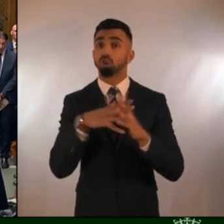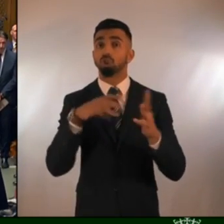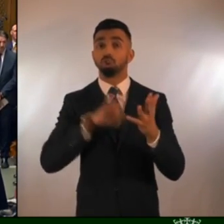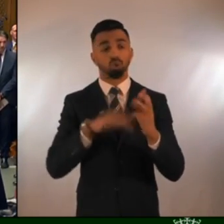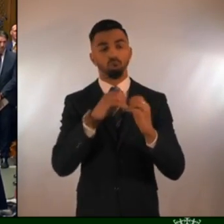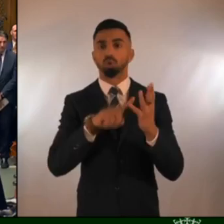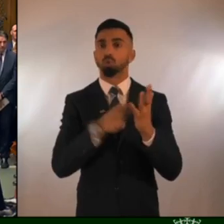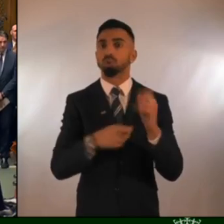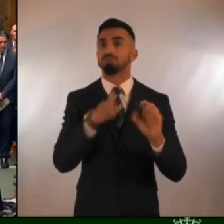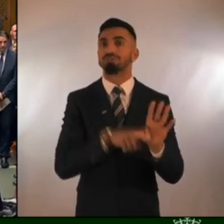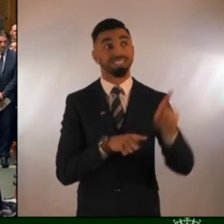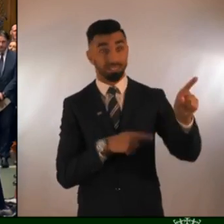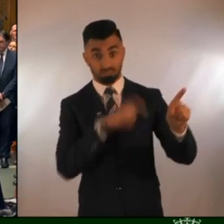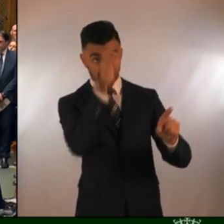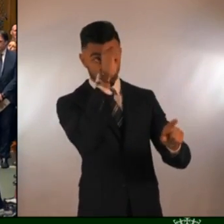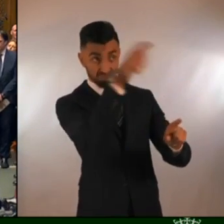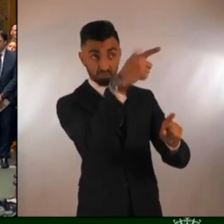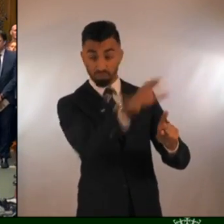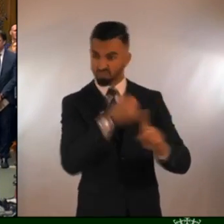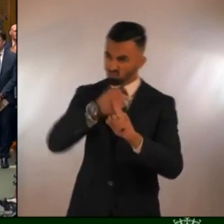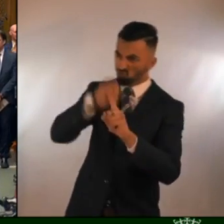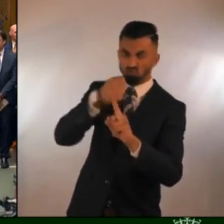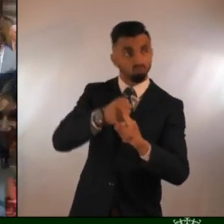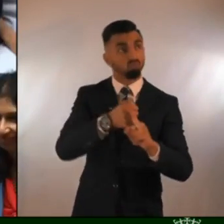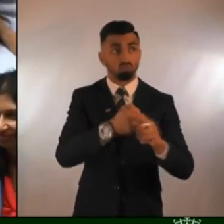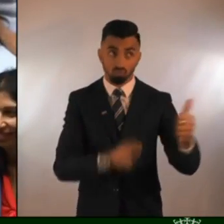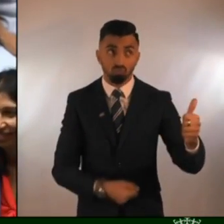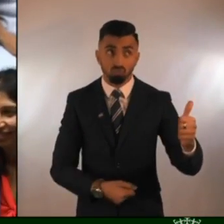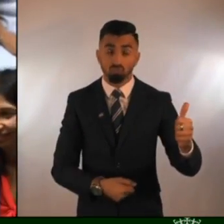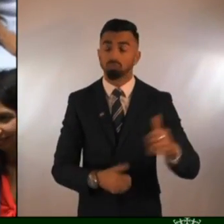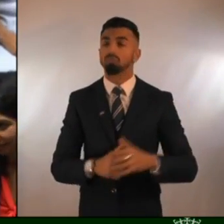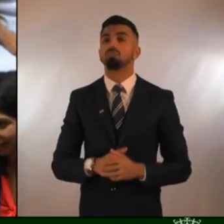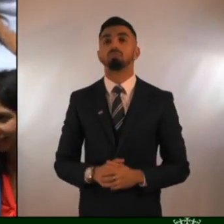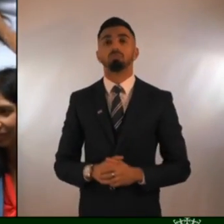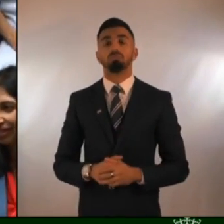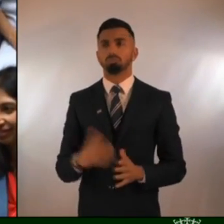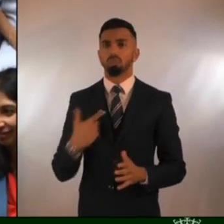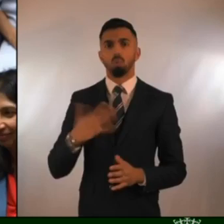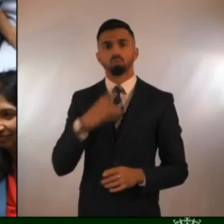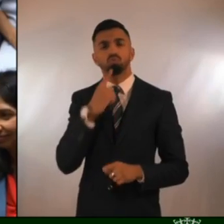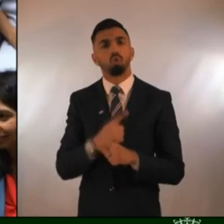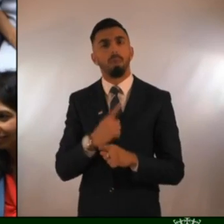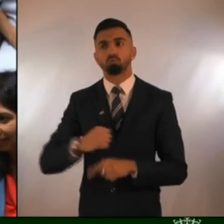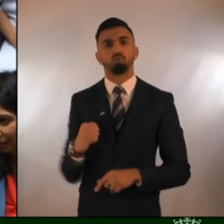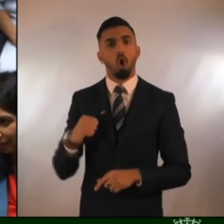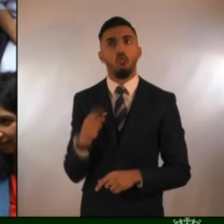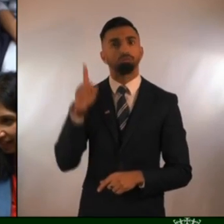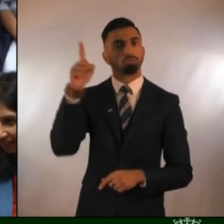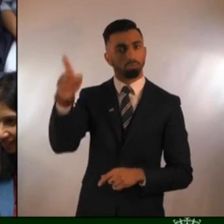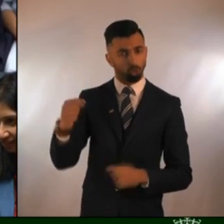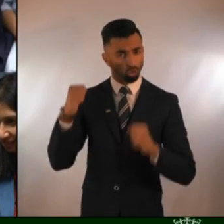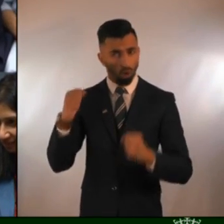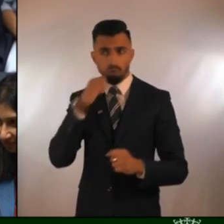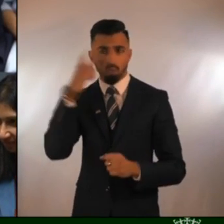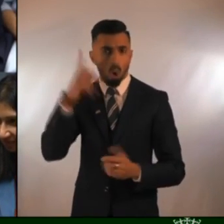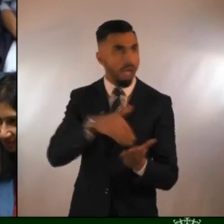a crucial industry and our largest food and drink export. My Scottish Conservative colleagues, including my honourable friend, the member